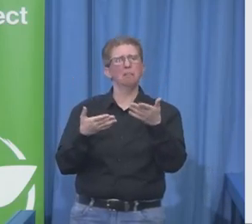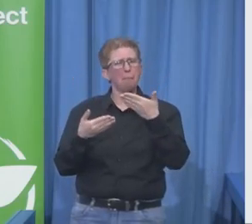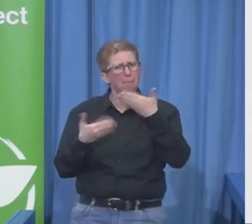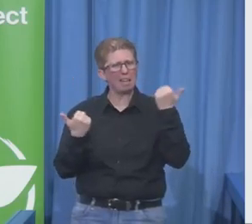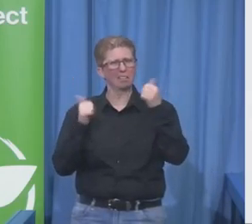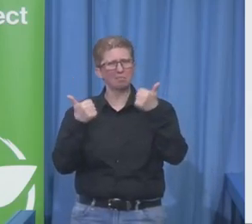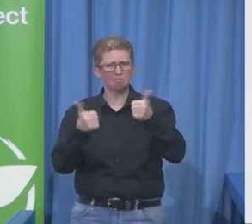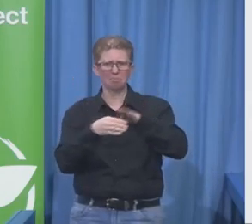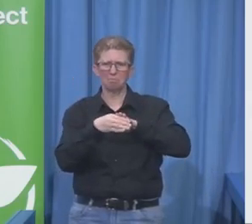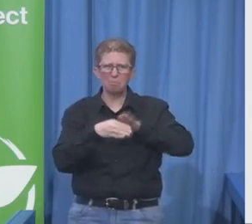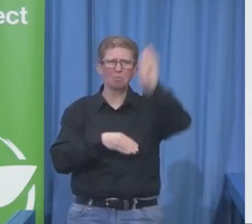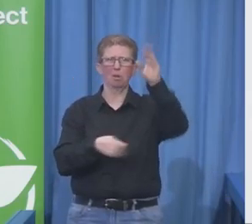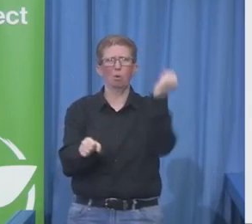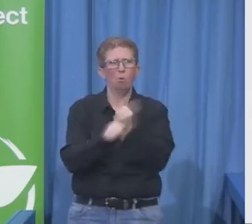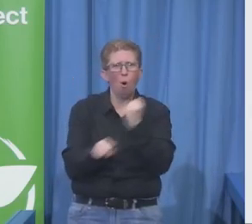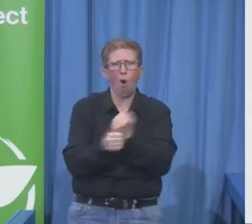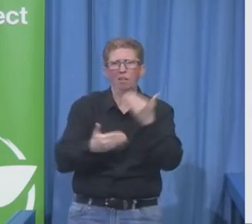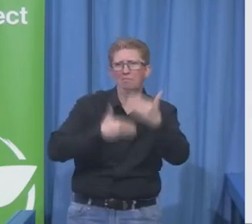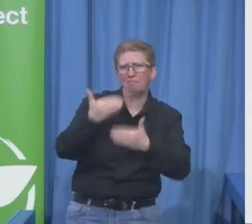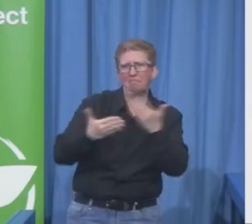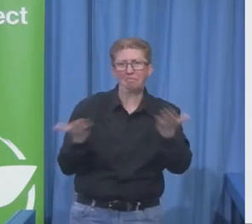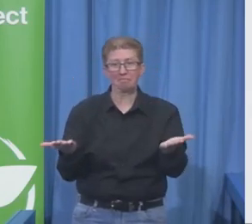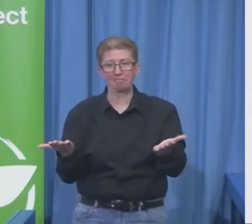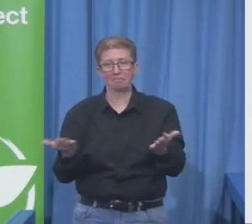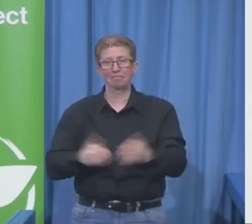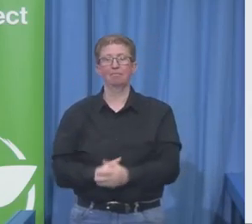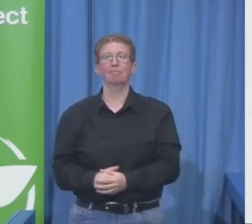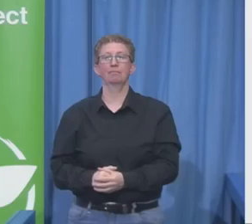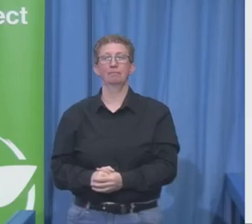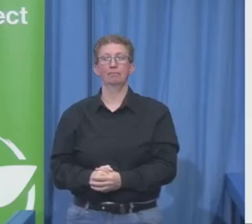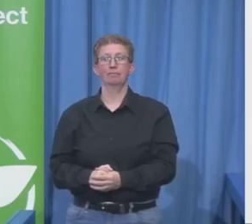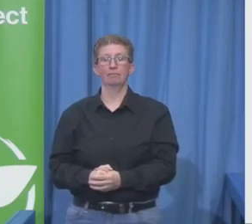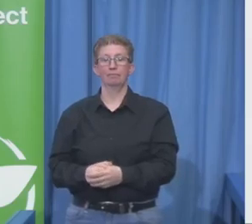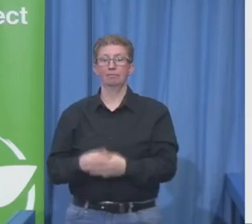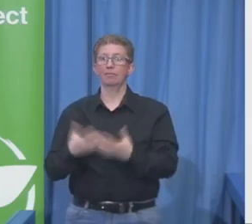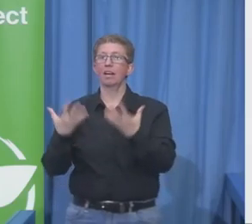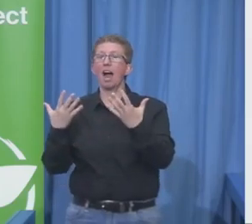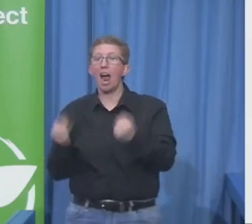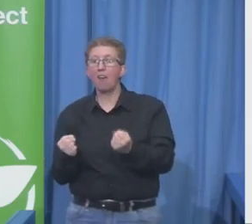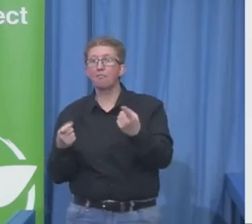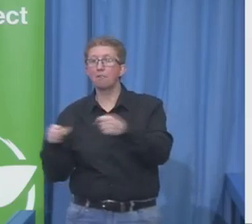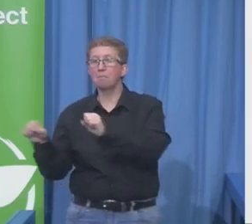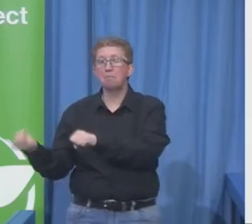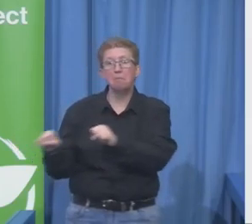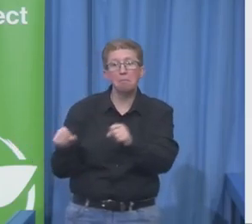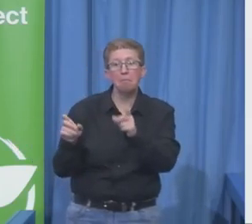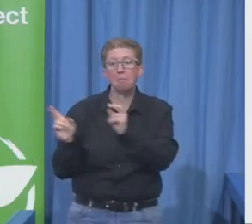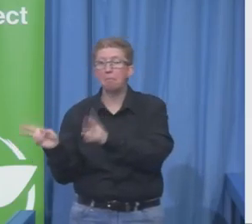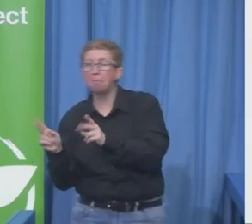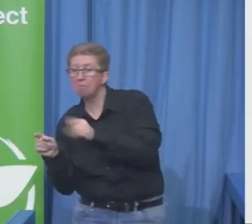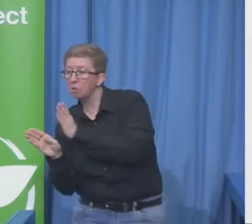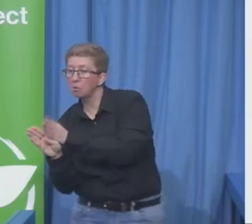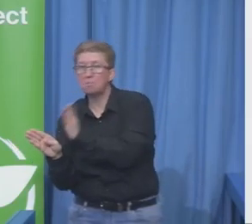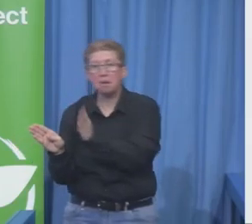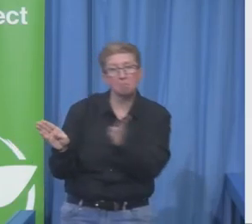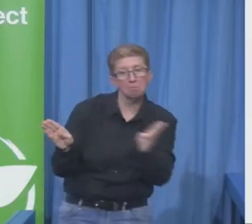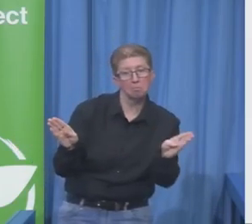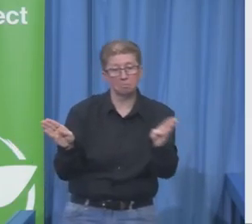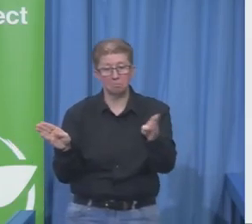see a lot of opportunity for a lot of creativity, innovation that we can